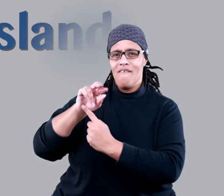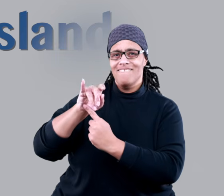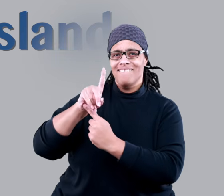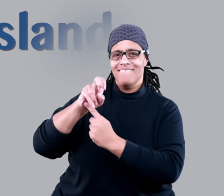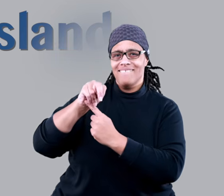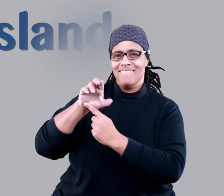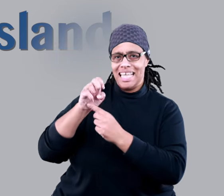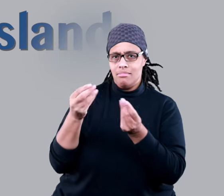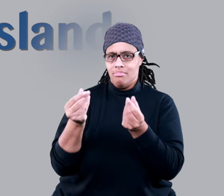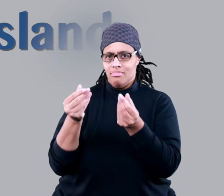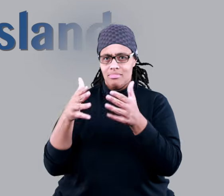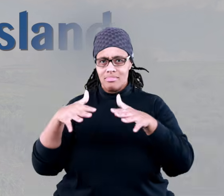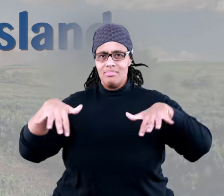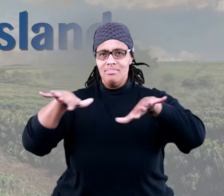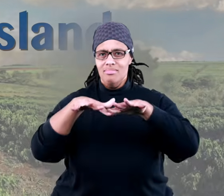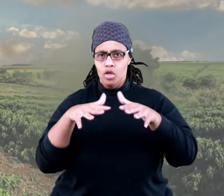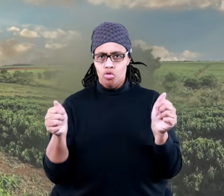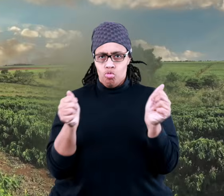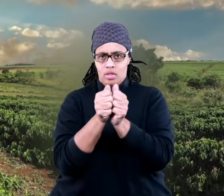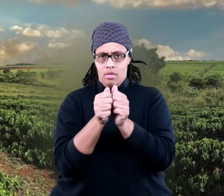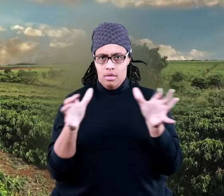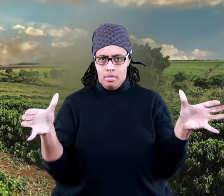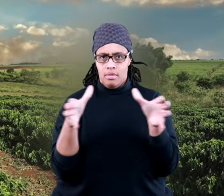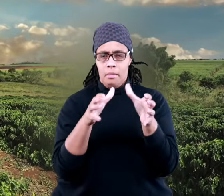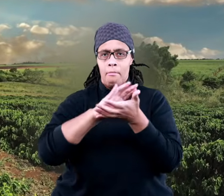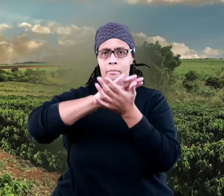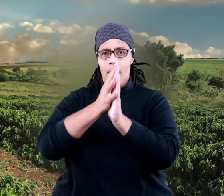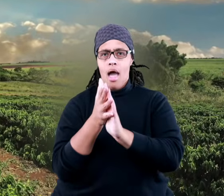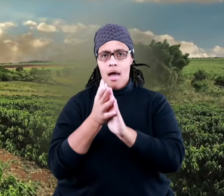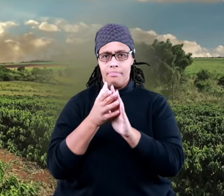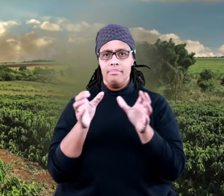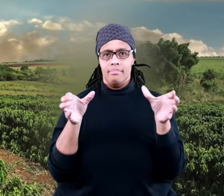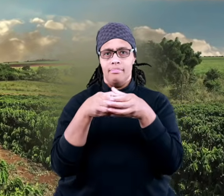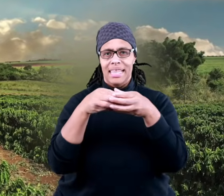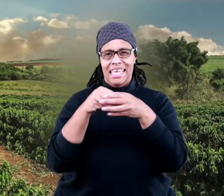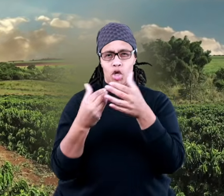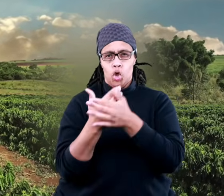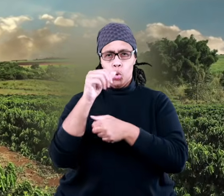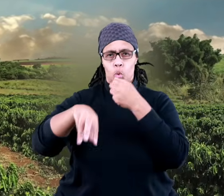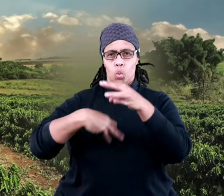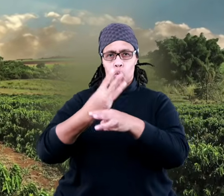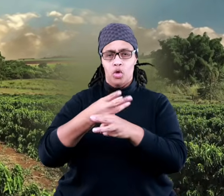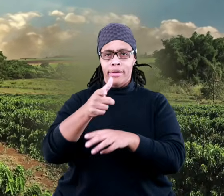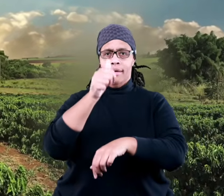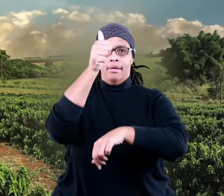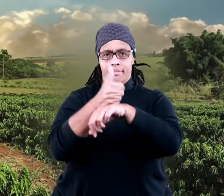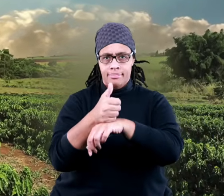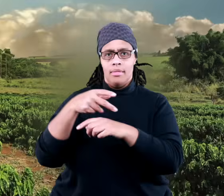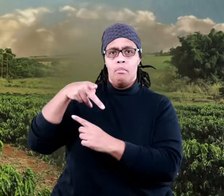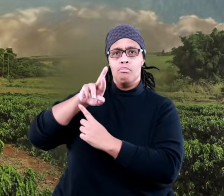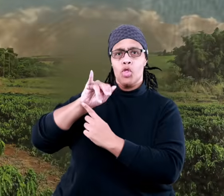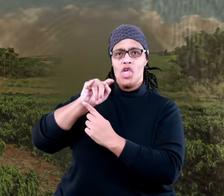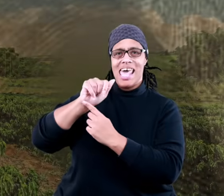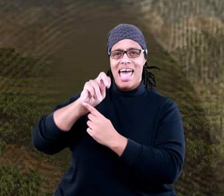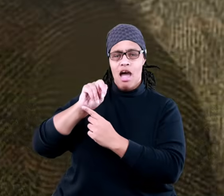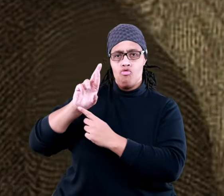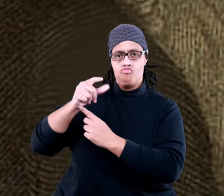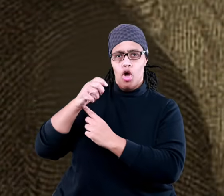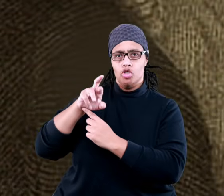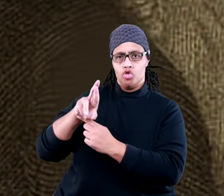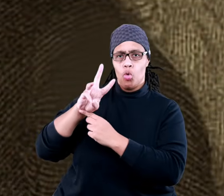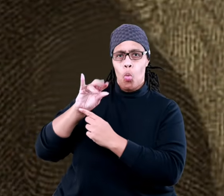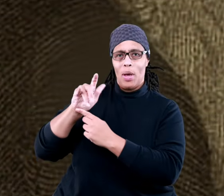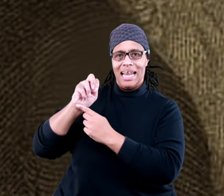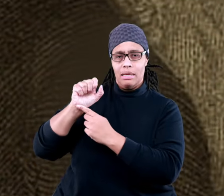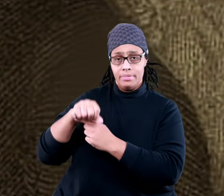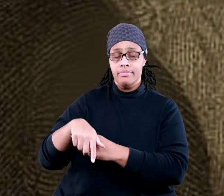Providence plantations together became a colony in the New World and was established by the Puritan Roger